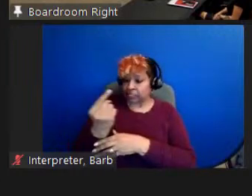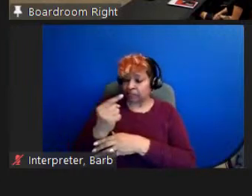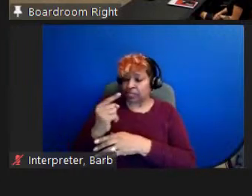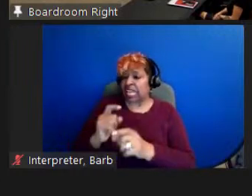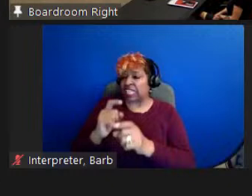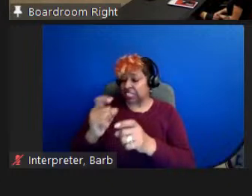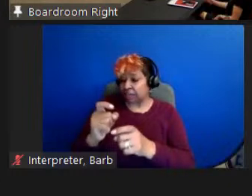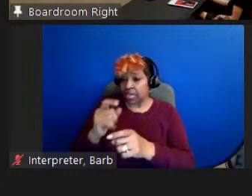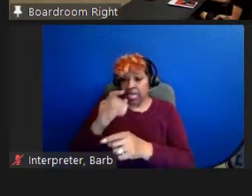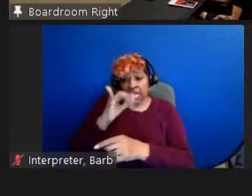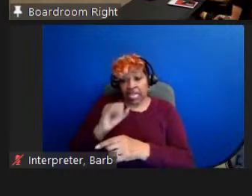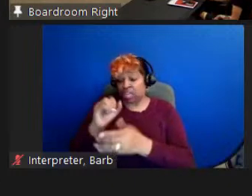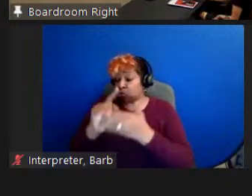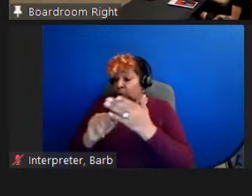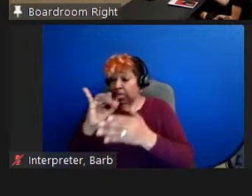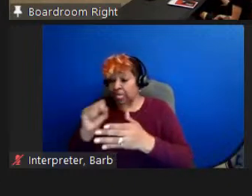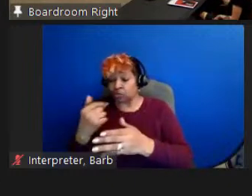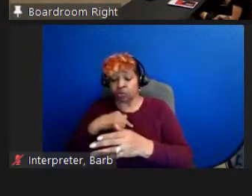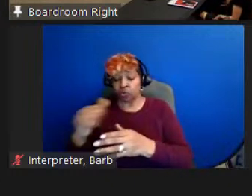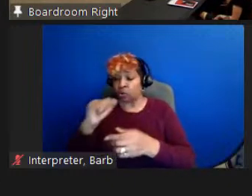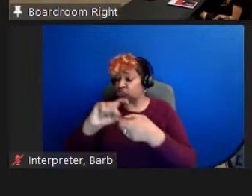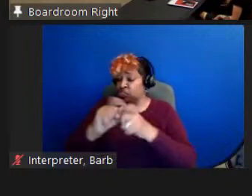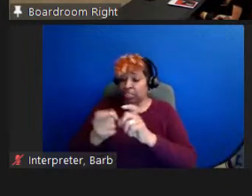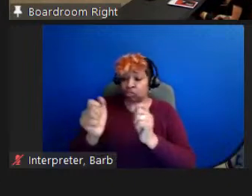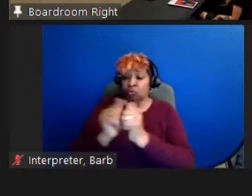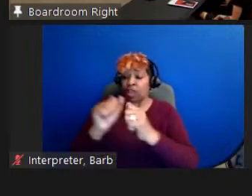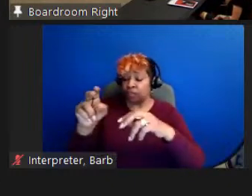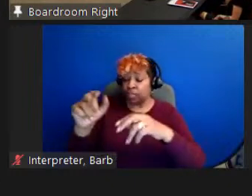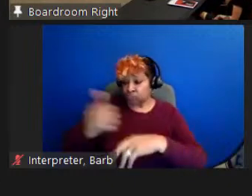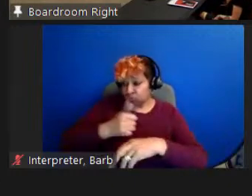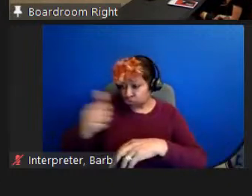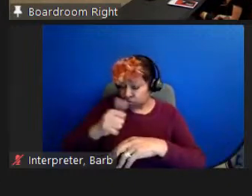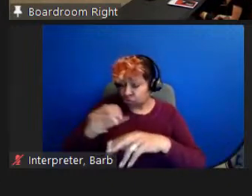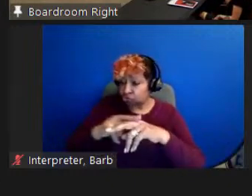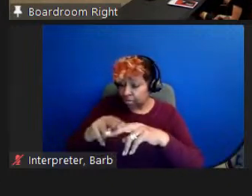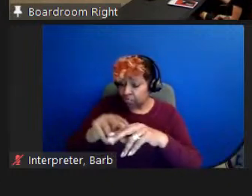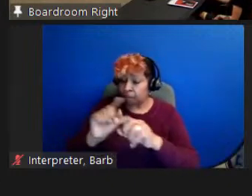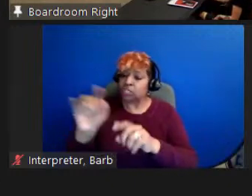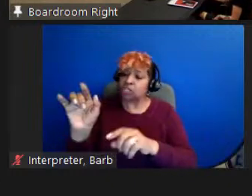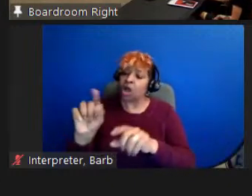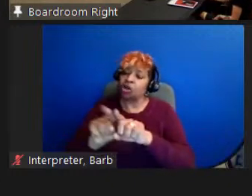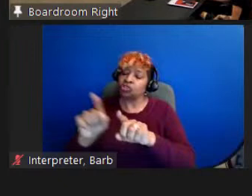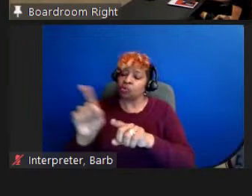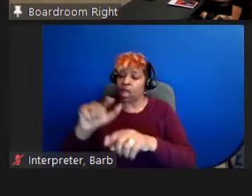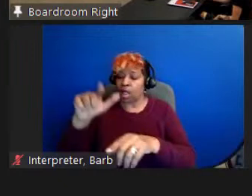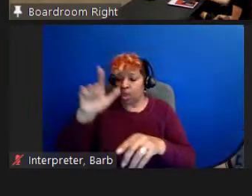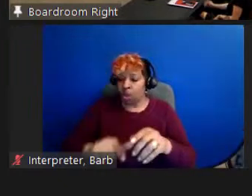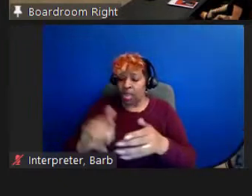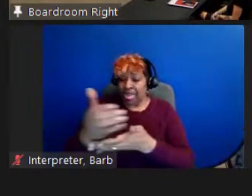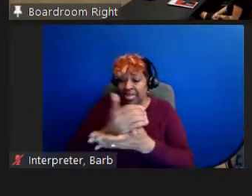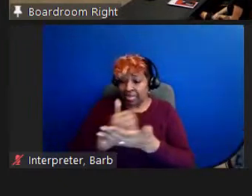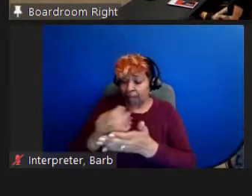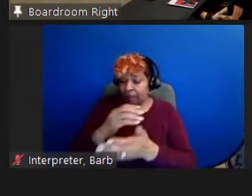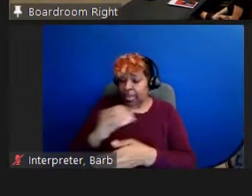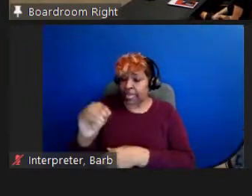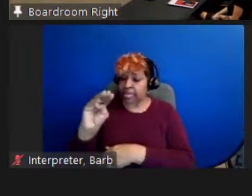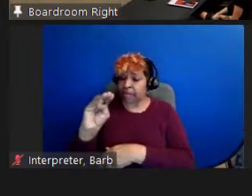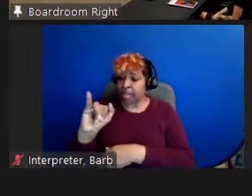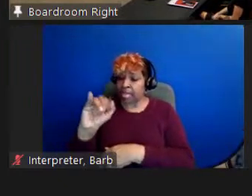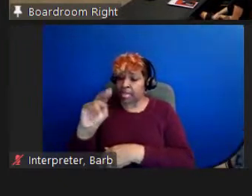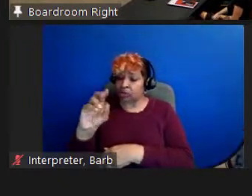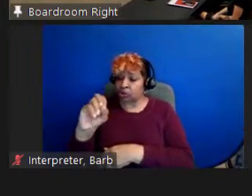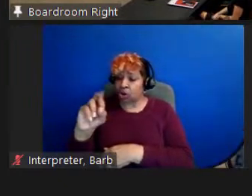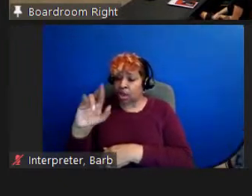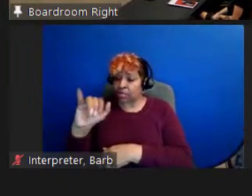what it is. We're not going to change that with transit, but it's also where low income and minority residents live. It clearly demonstrates, though,